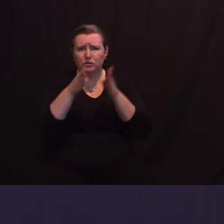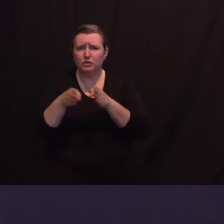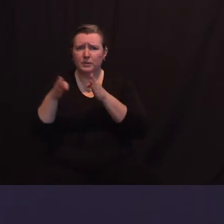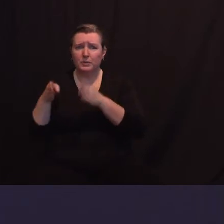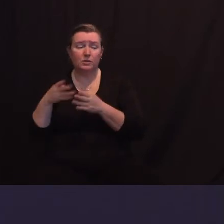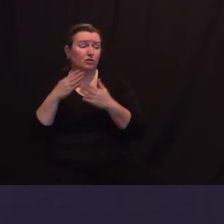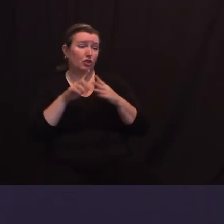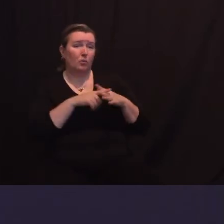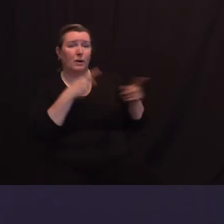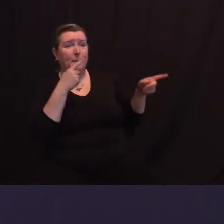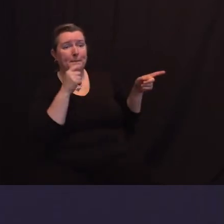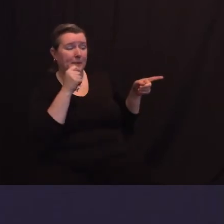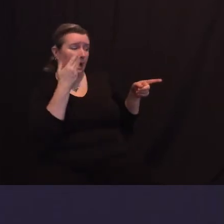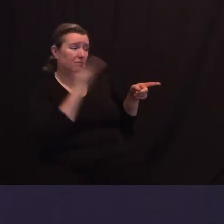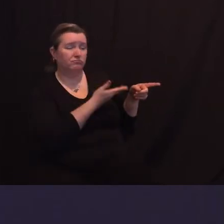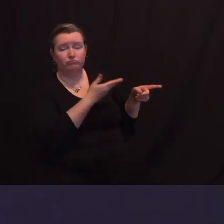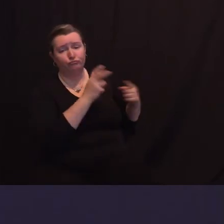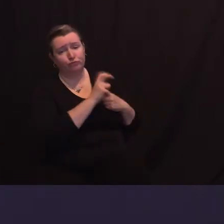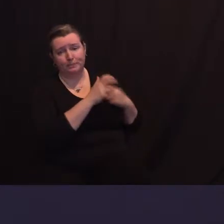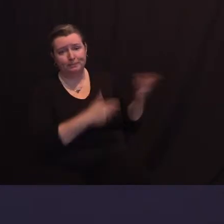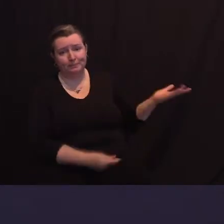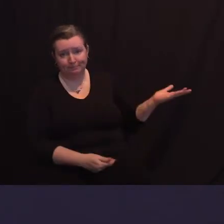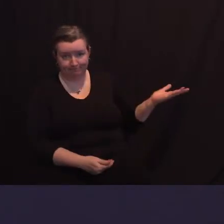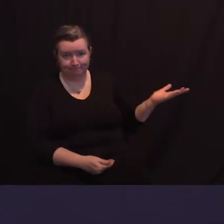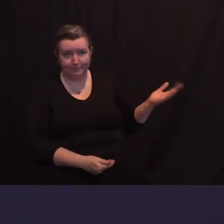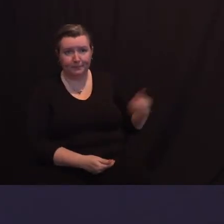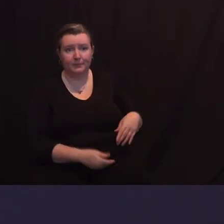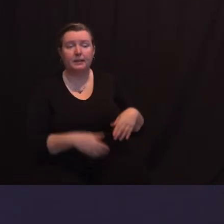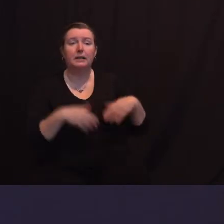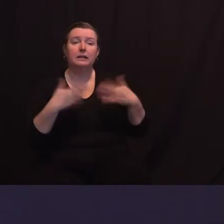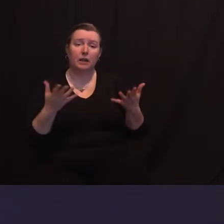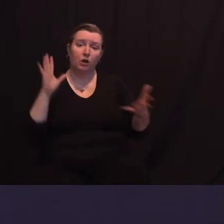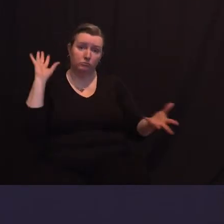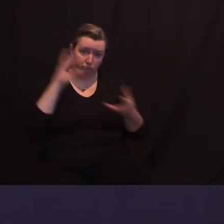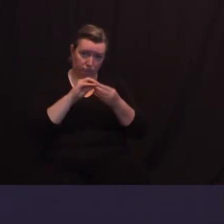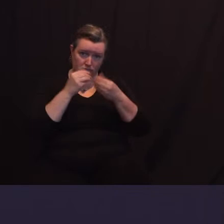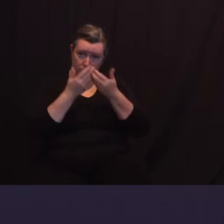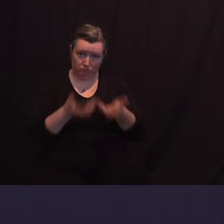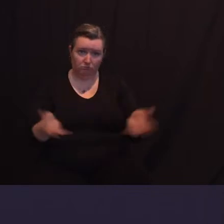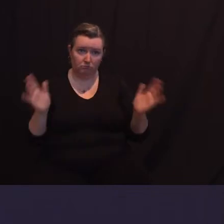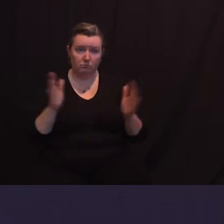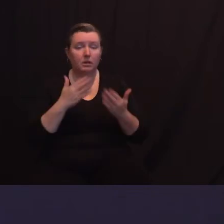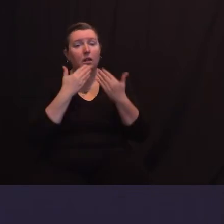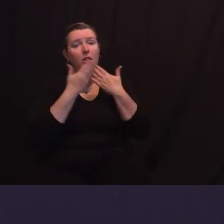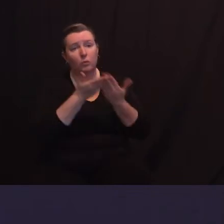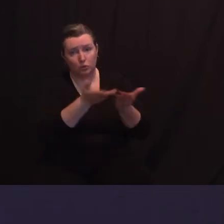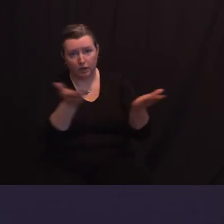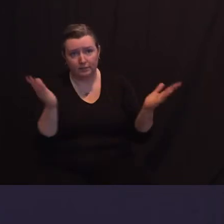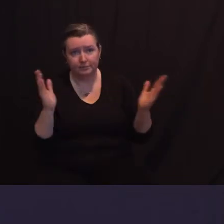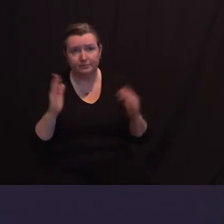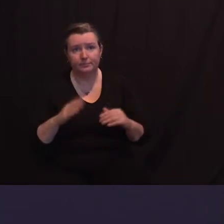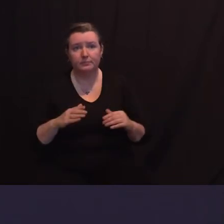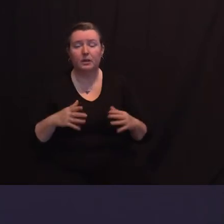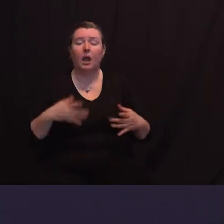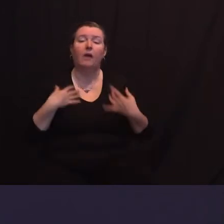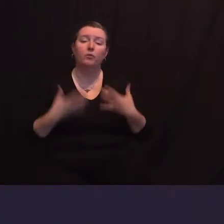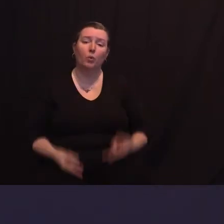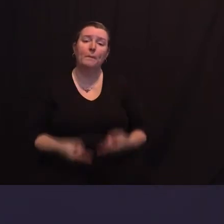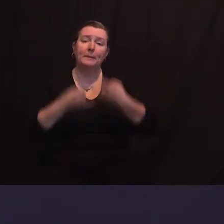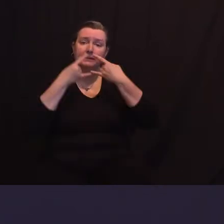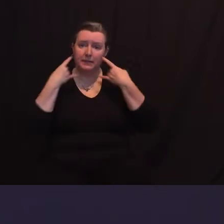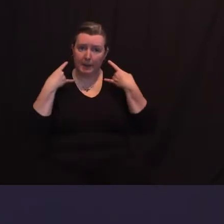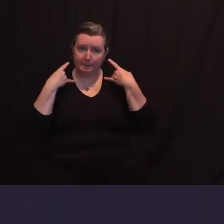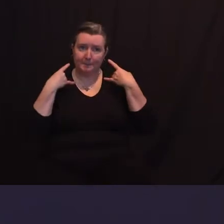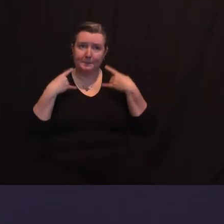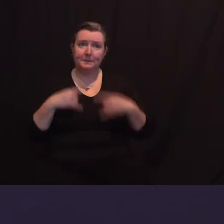extraordinary leaders. With that, thank you all. As always, I'm going to mask up. I got a couple with me as well,